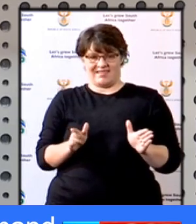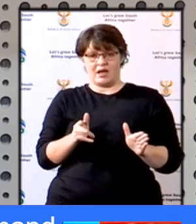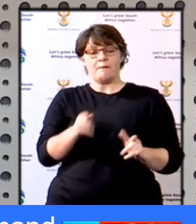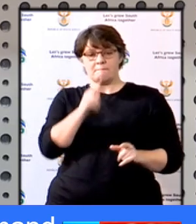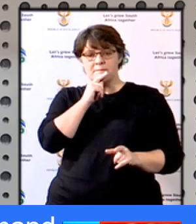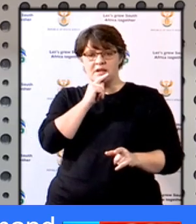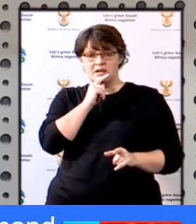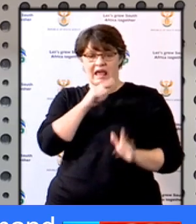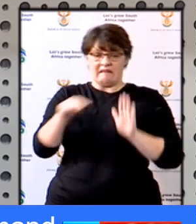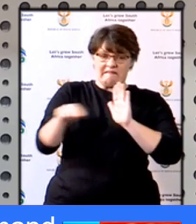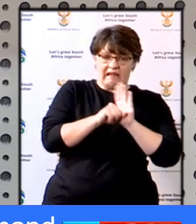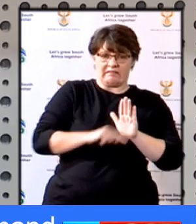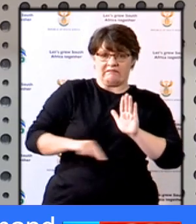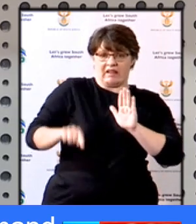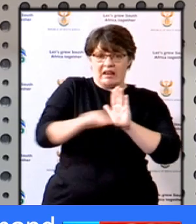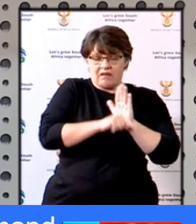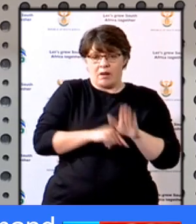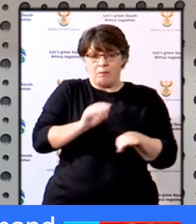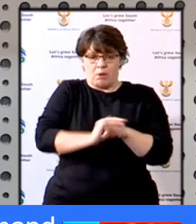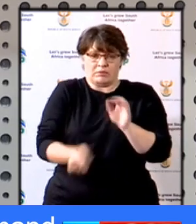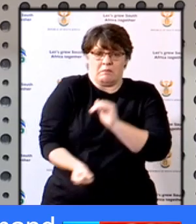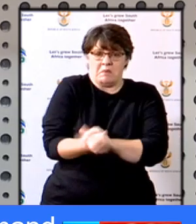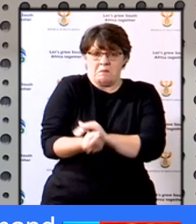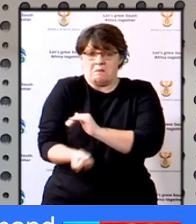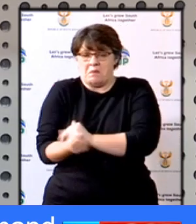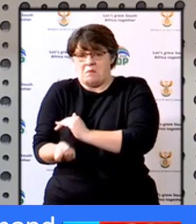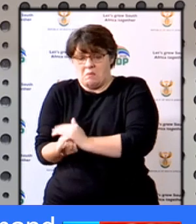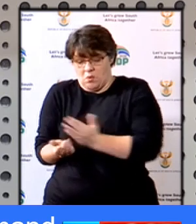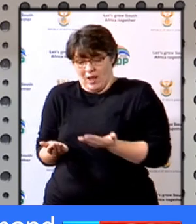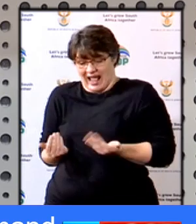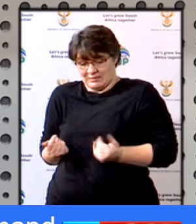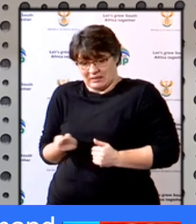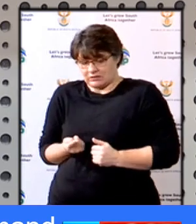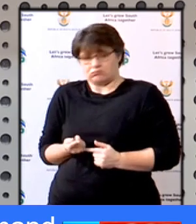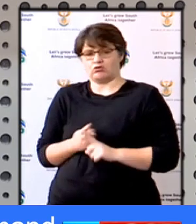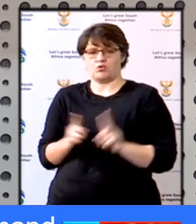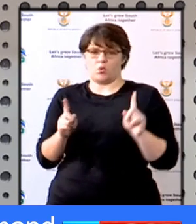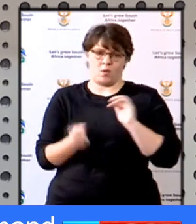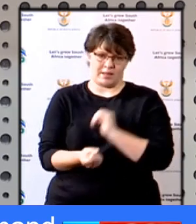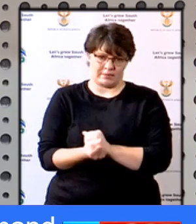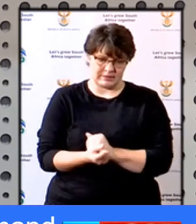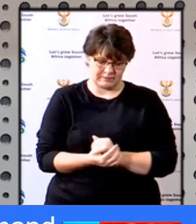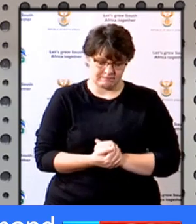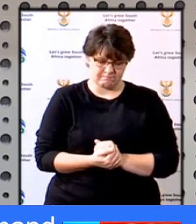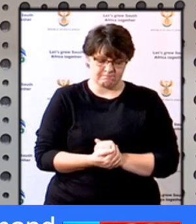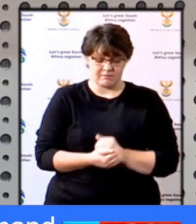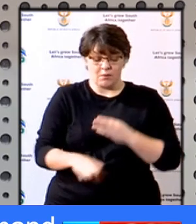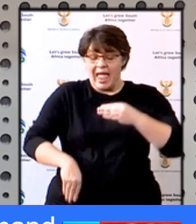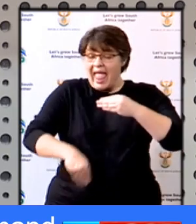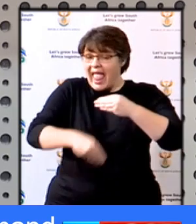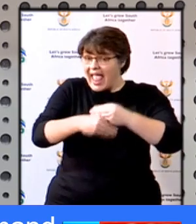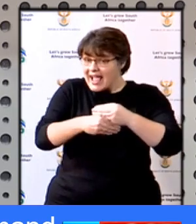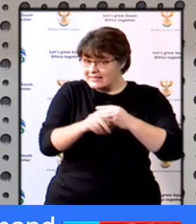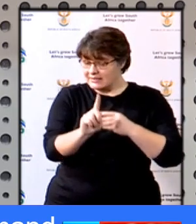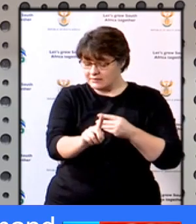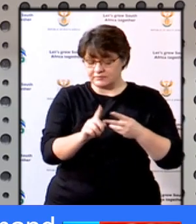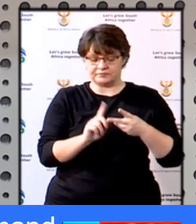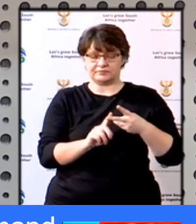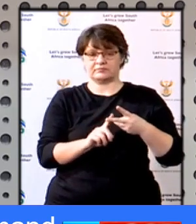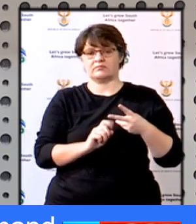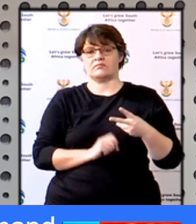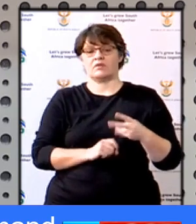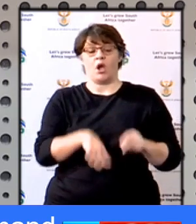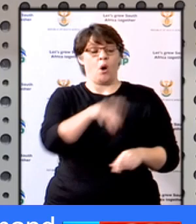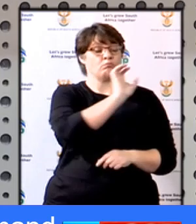by all of the negative problems that we anticipated. In addition to that, we've also engaged with the